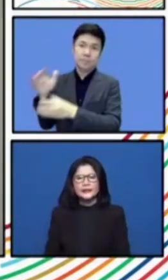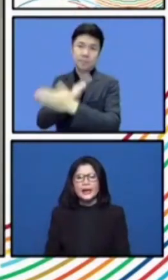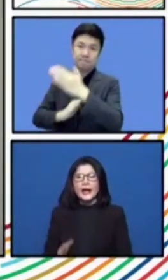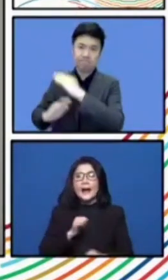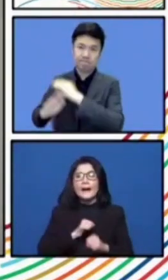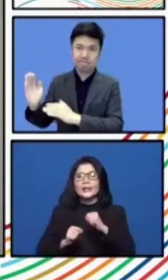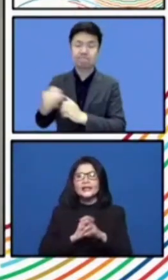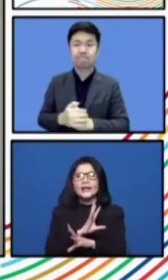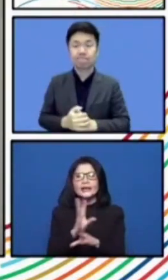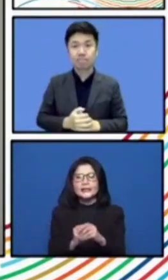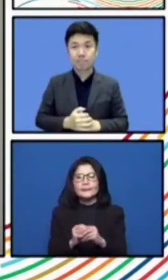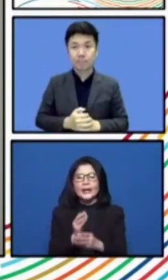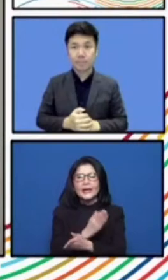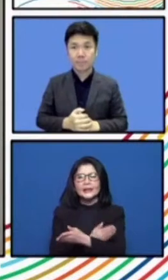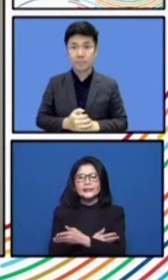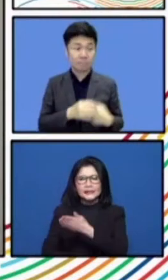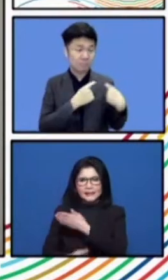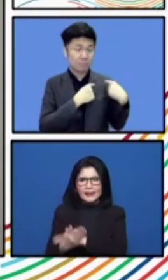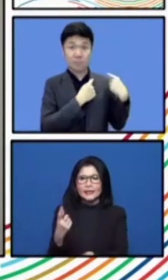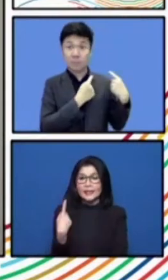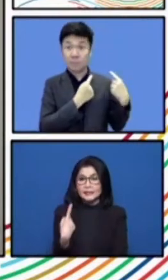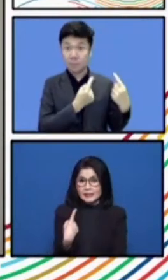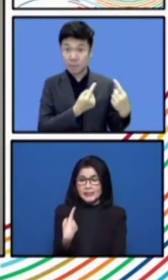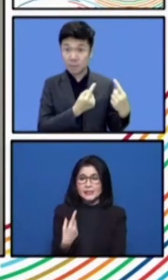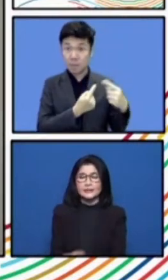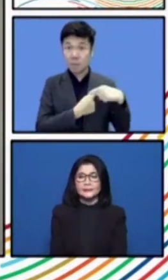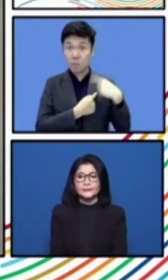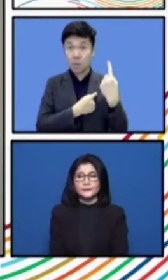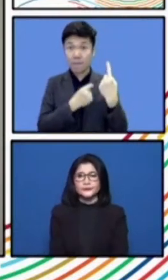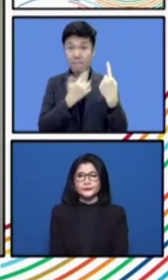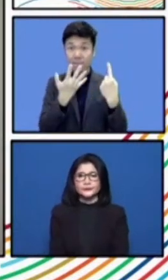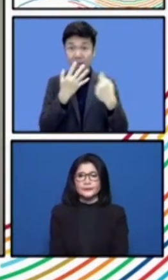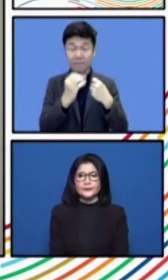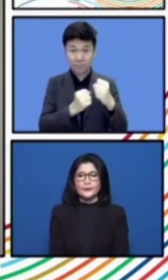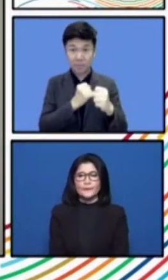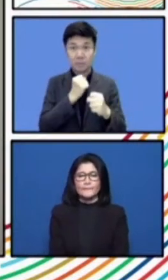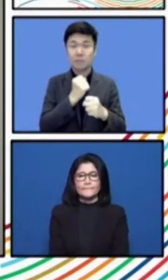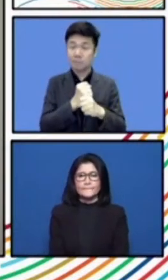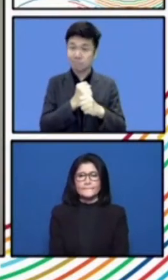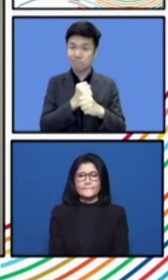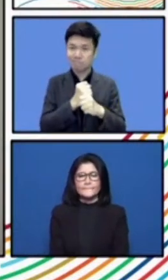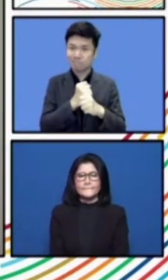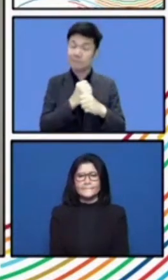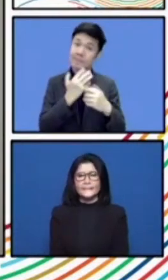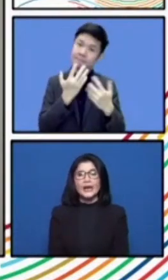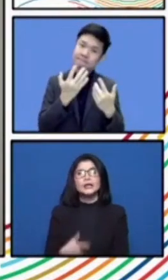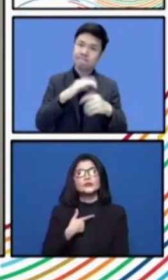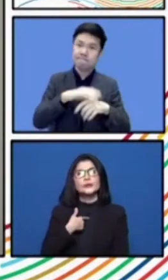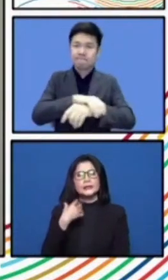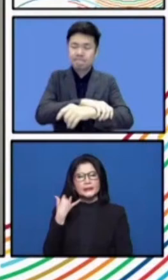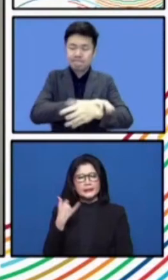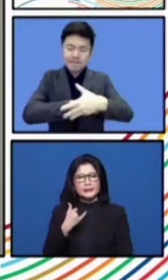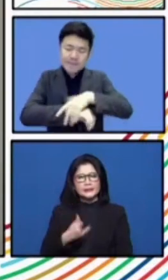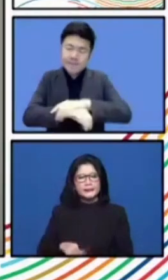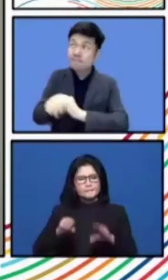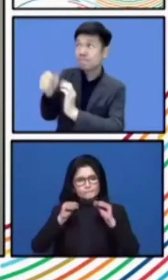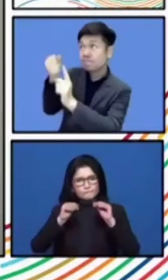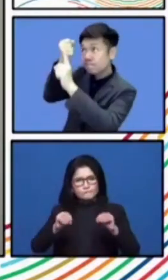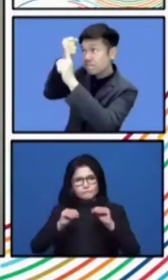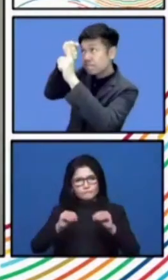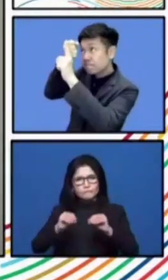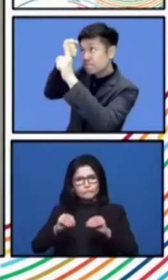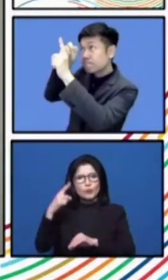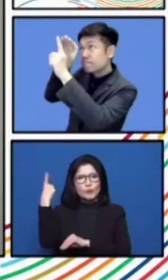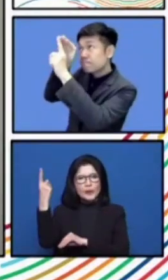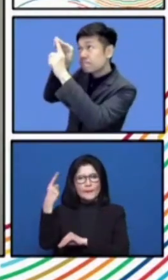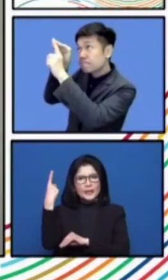we are still as I mentioned um educating governments and public officials um in the intent and the obligations of